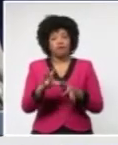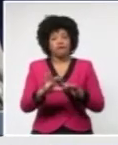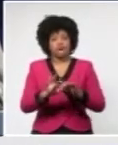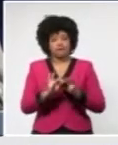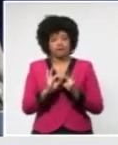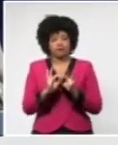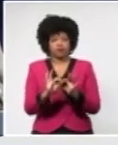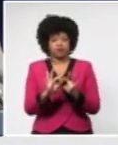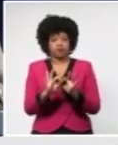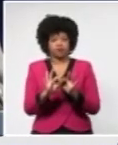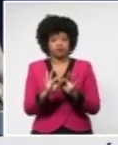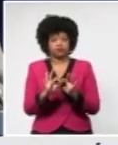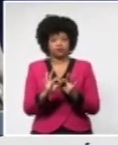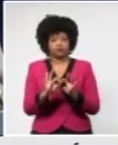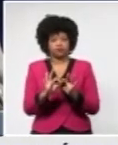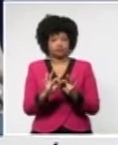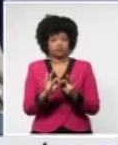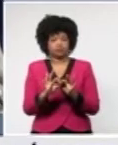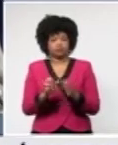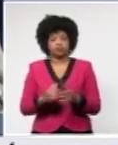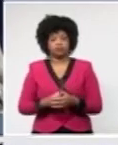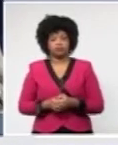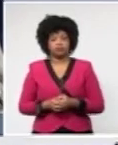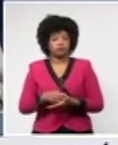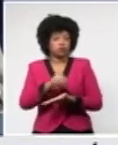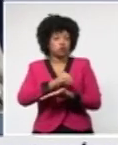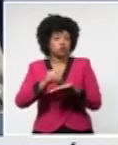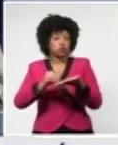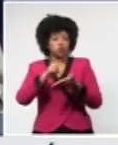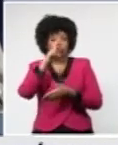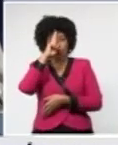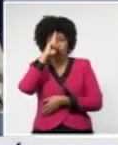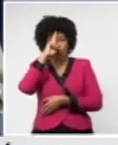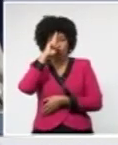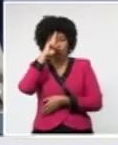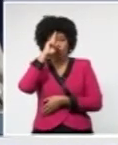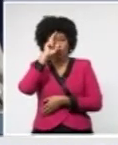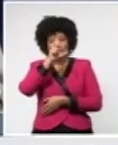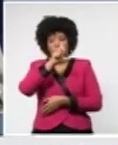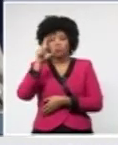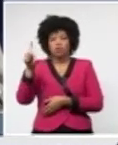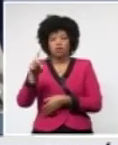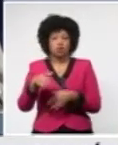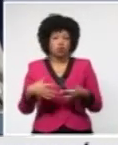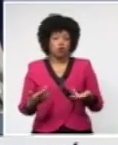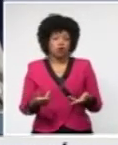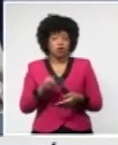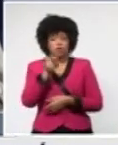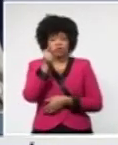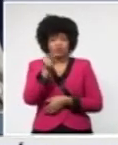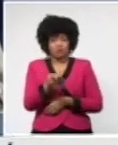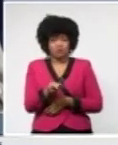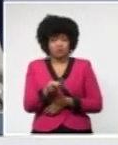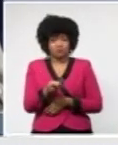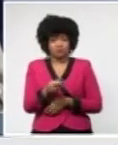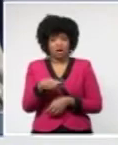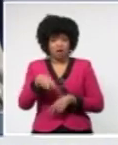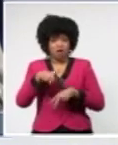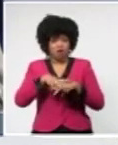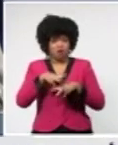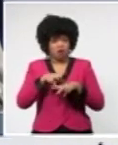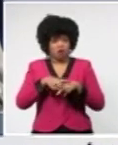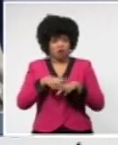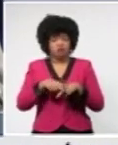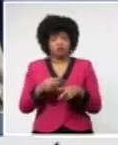For 7 straight days, we have had no critical cases. We always regret